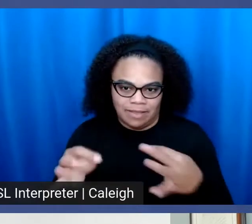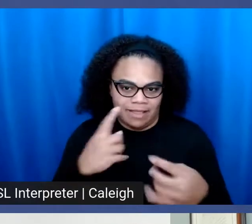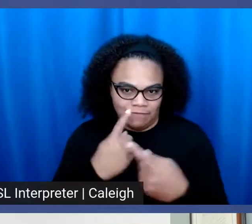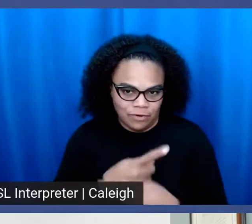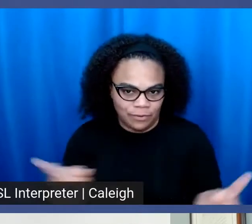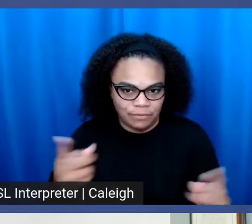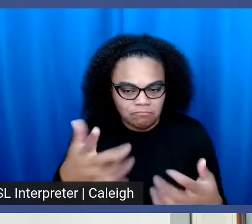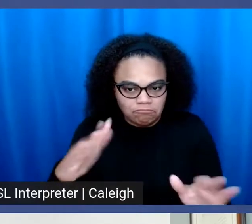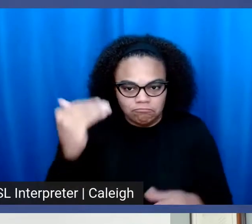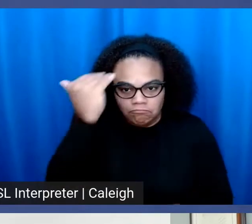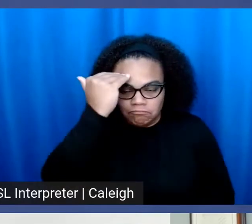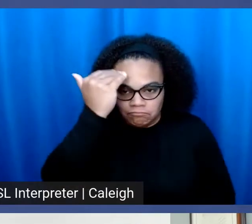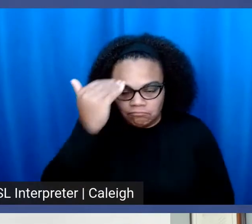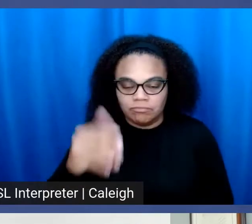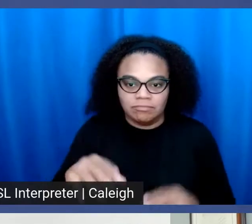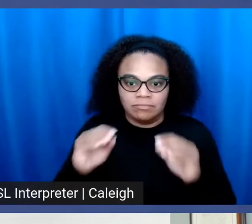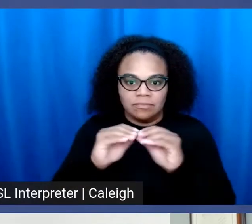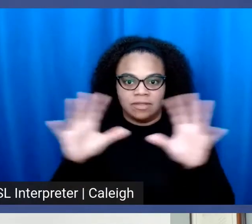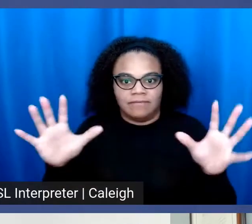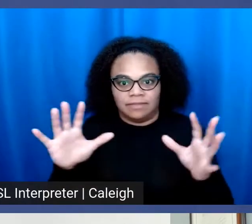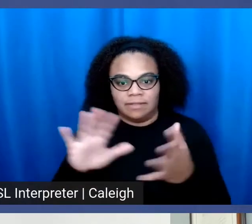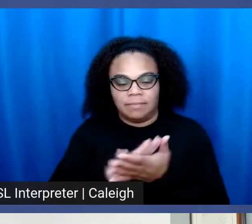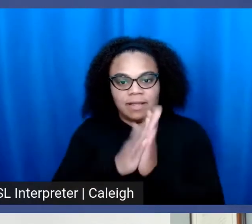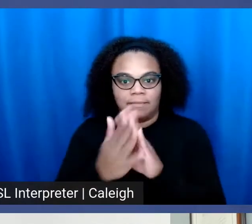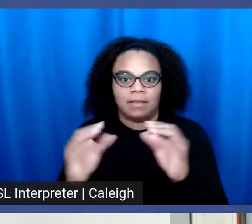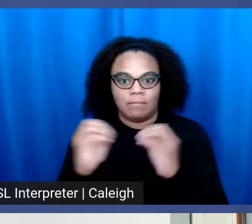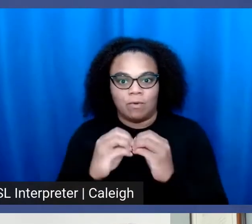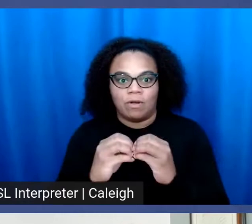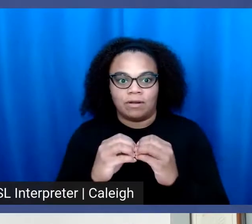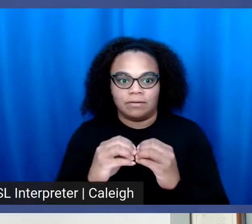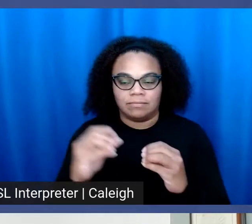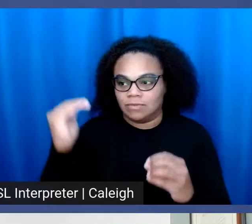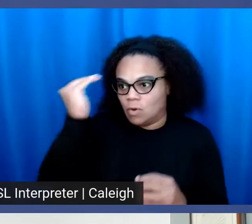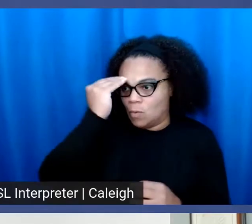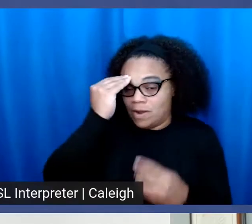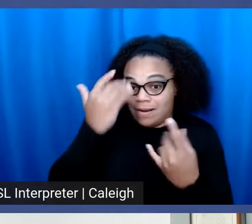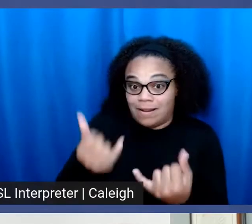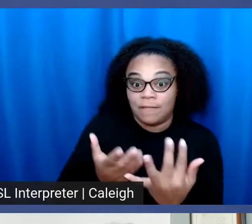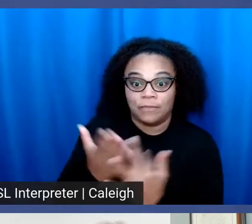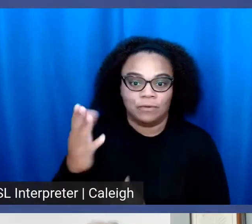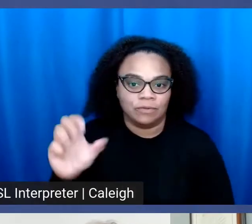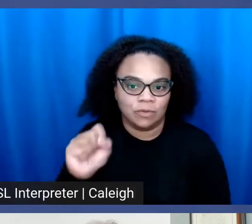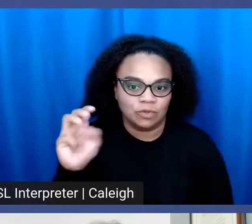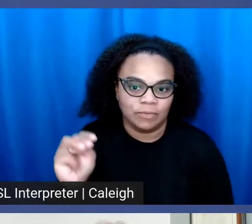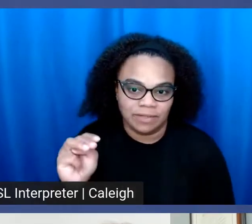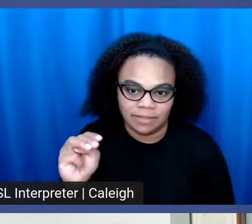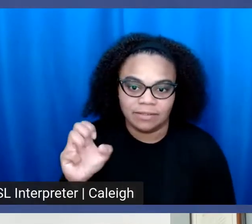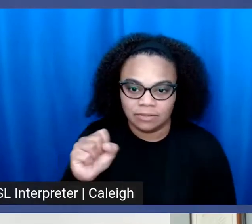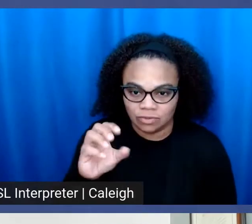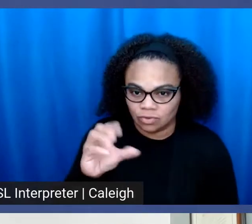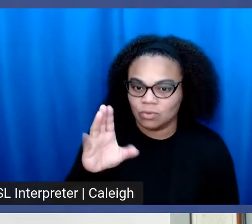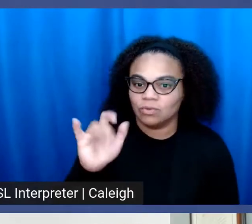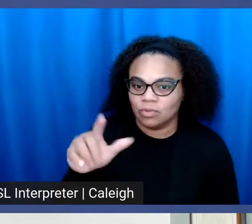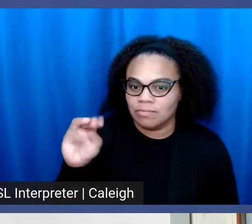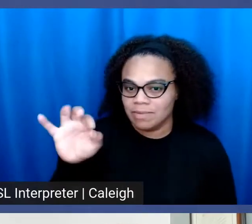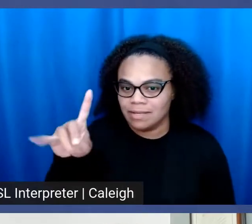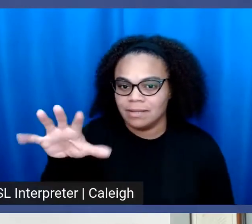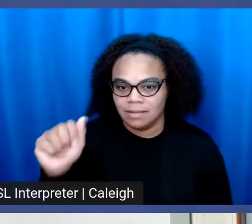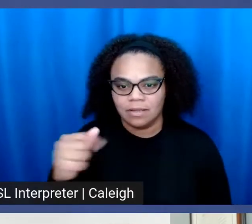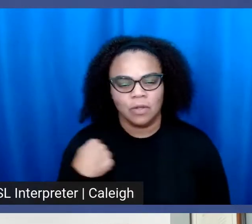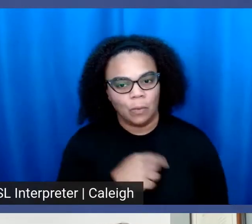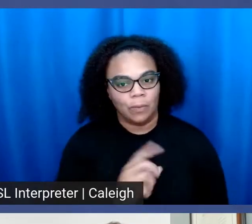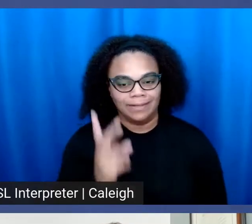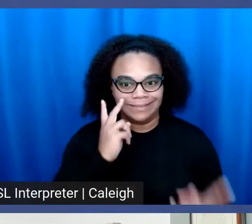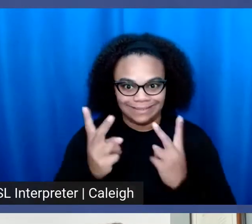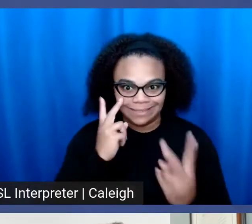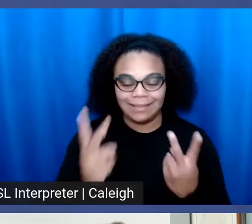that the amplification that social media has added the fuel to the fire here, I think, to make it feel all the more pressing,